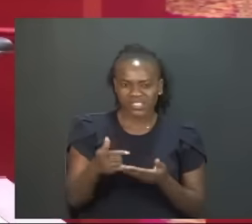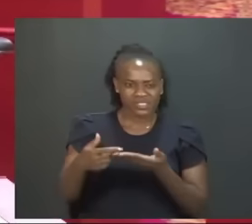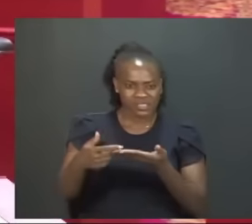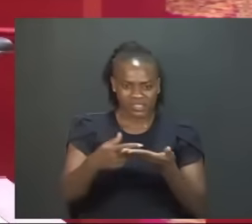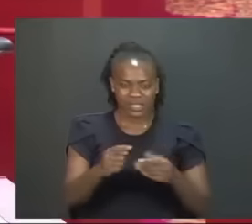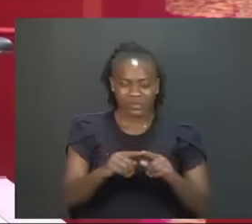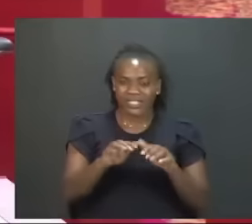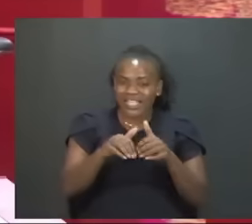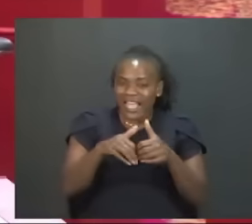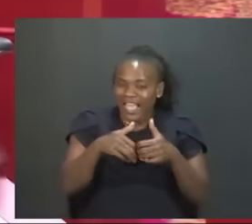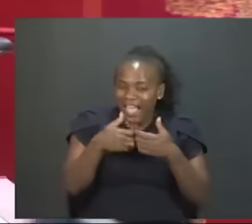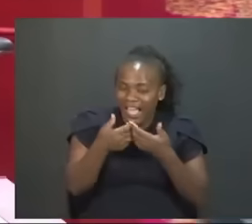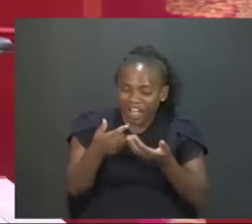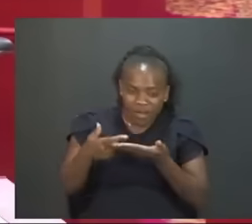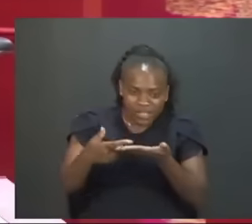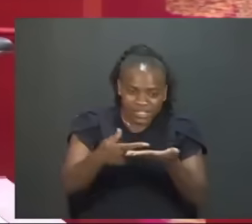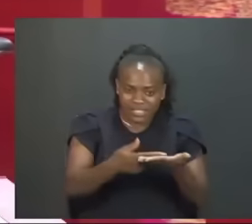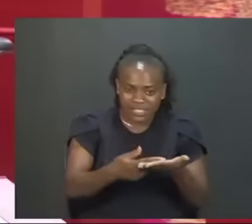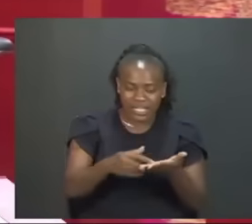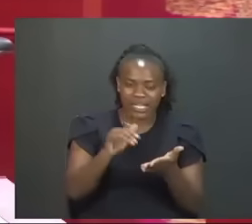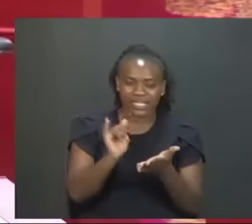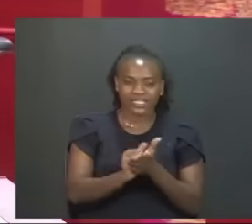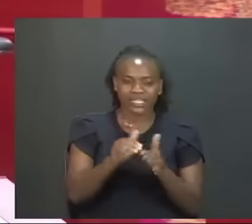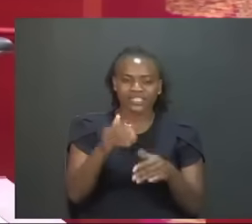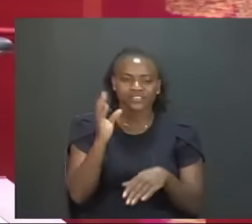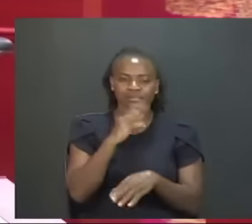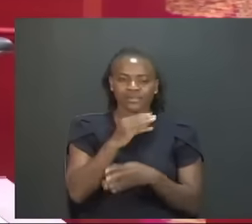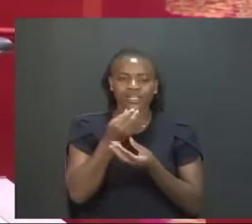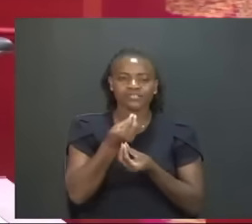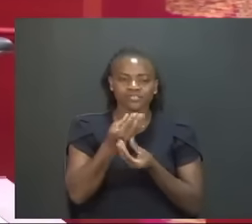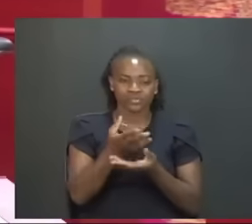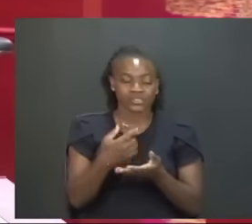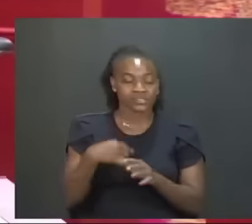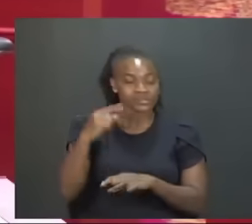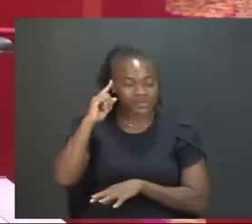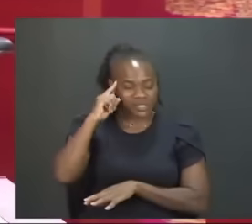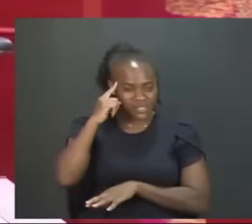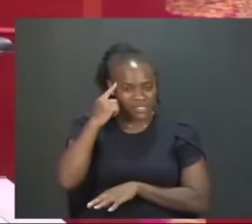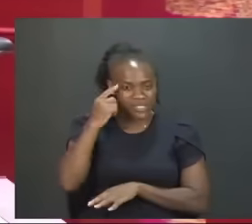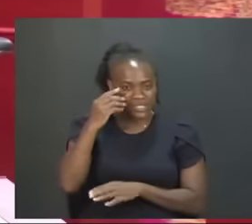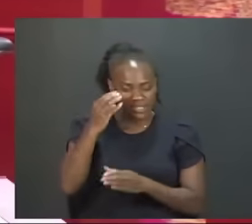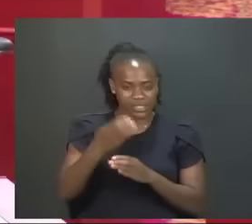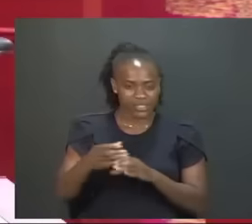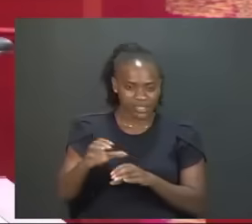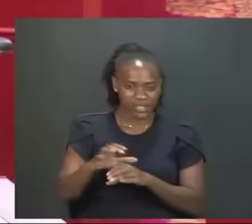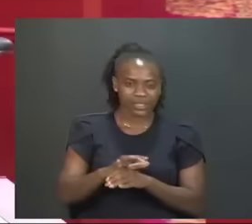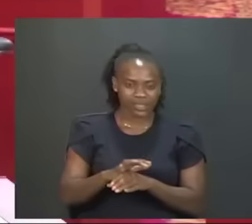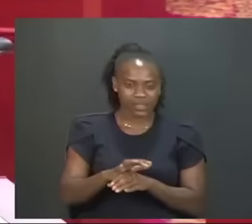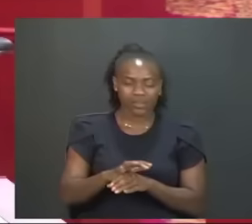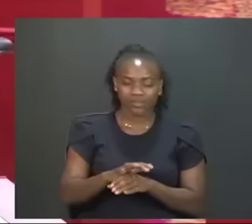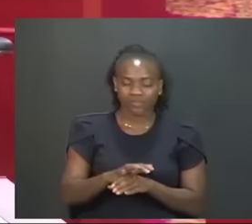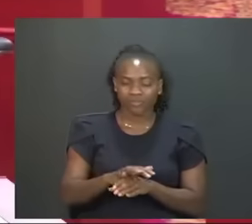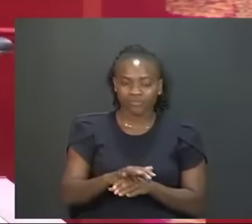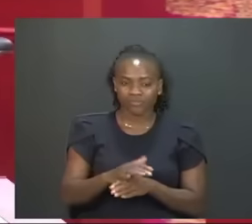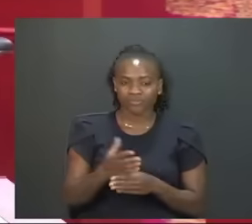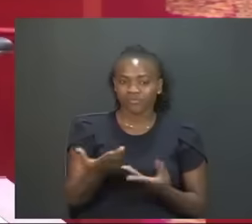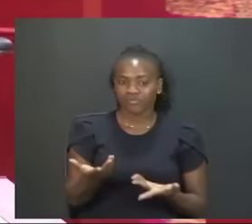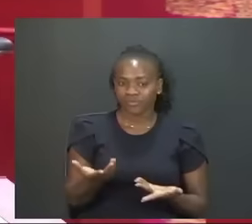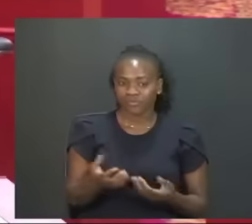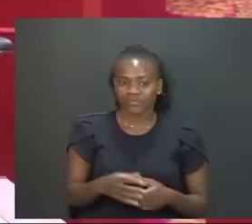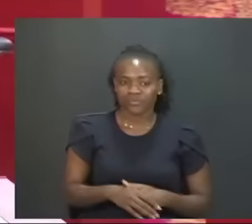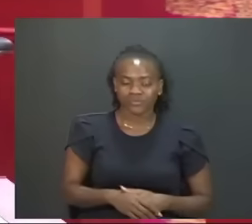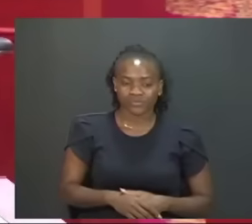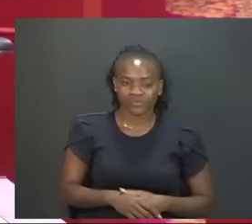send very, very wrong signals out there. And I just thought that we need to be measured in the way that we dramatize